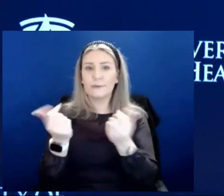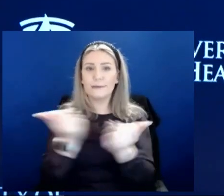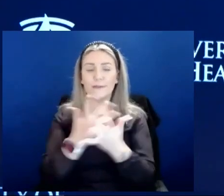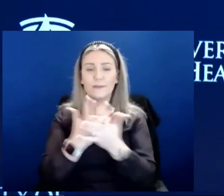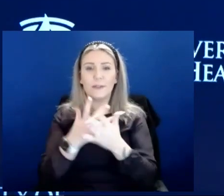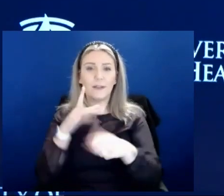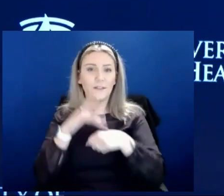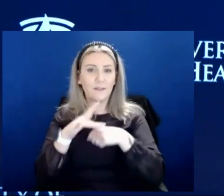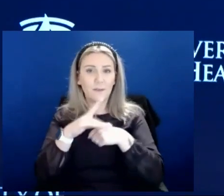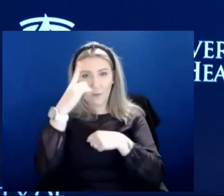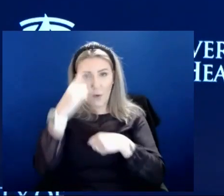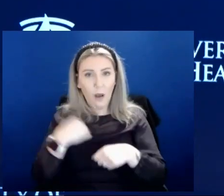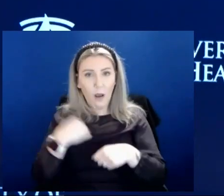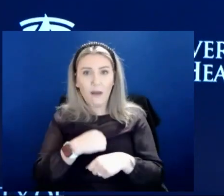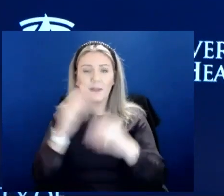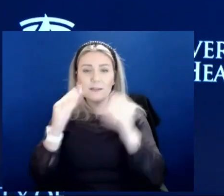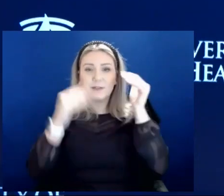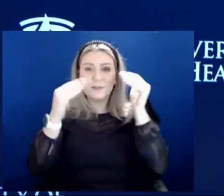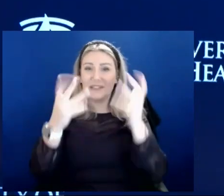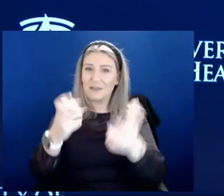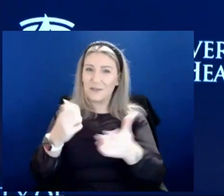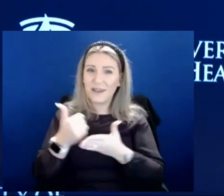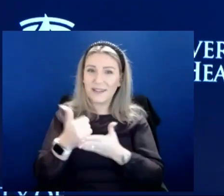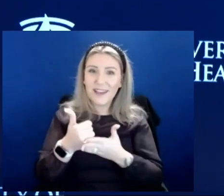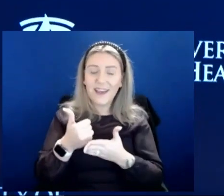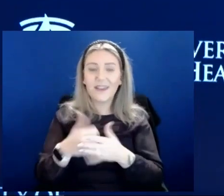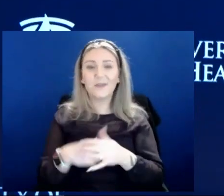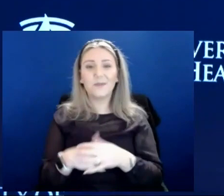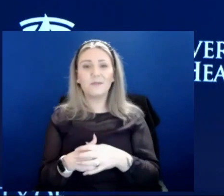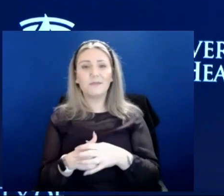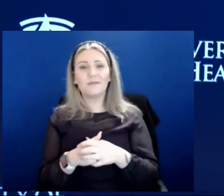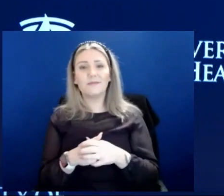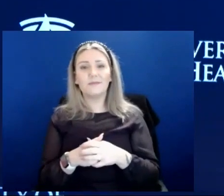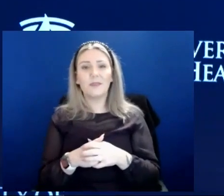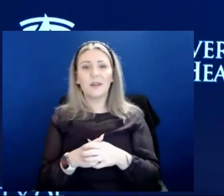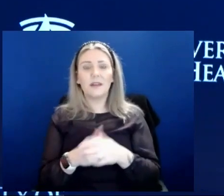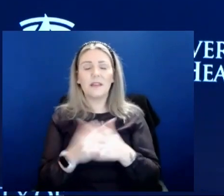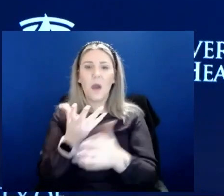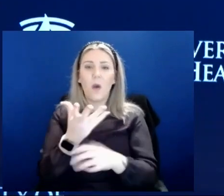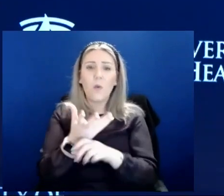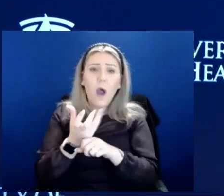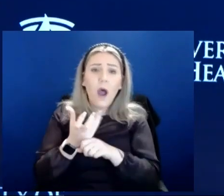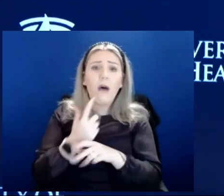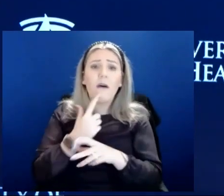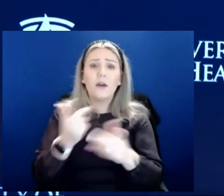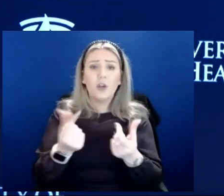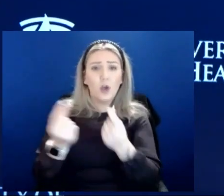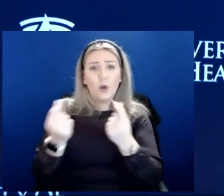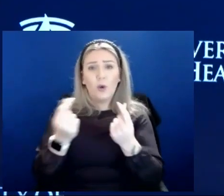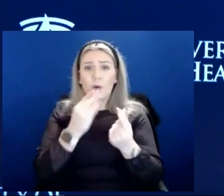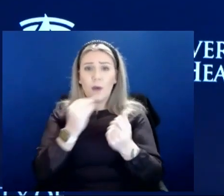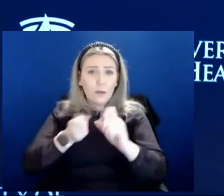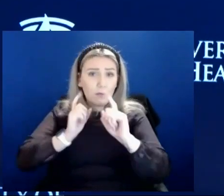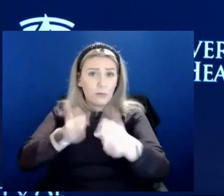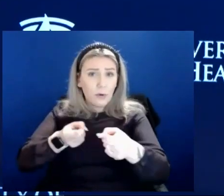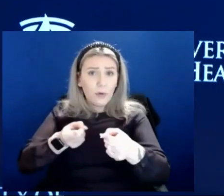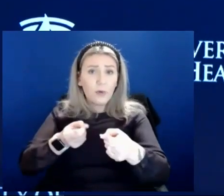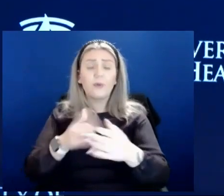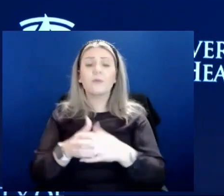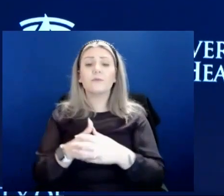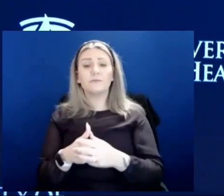right that they want to help. There's that desire to do something and to contribute. And what we know